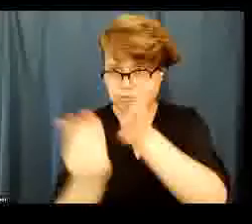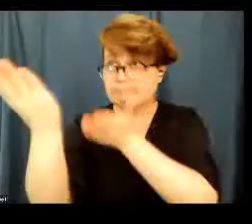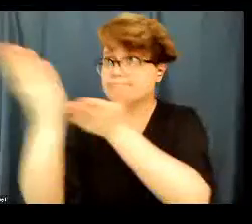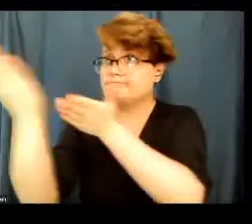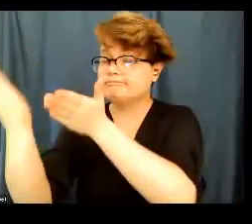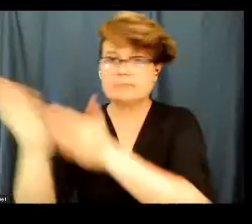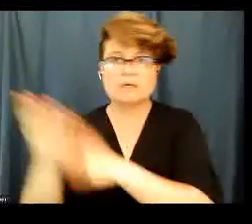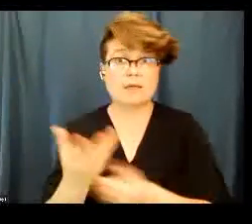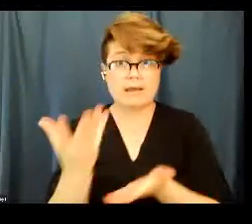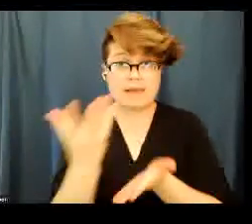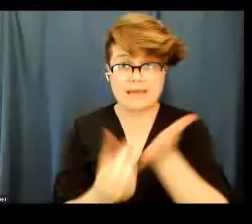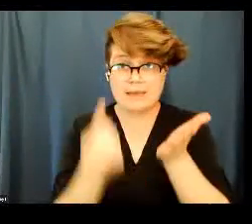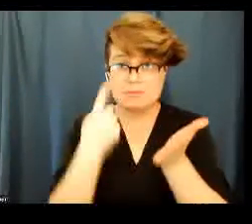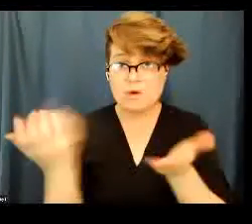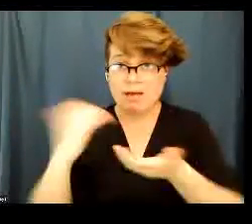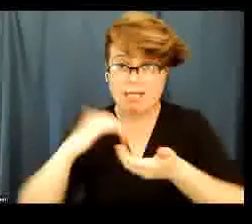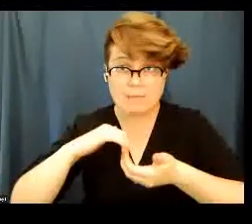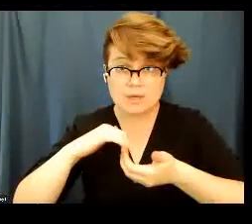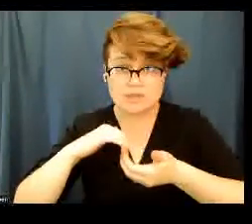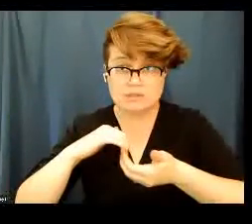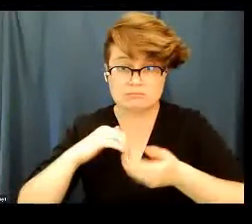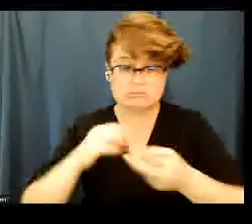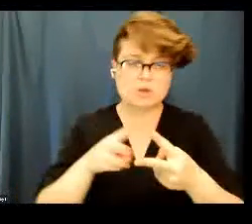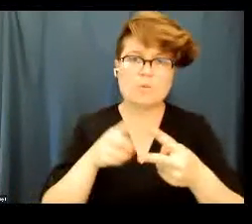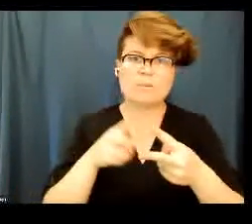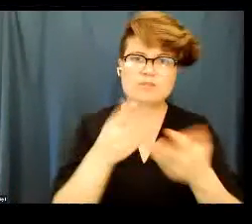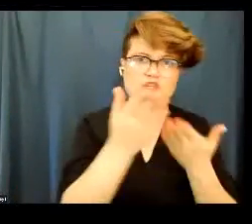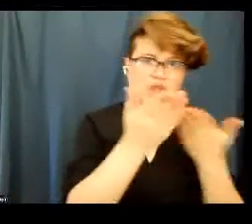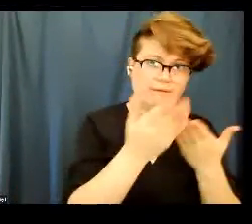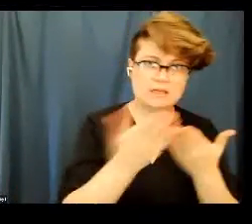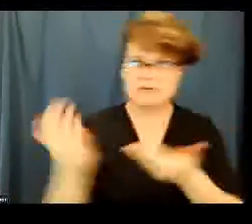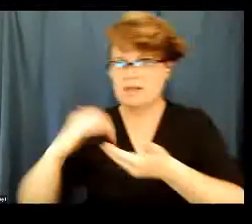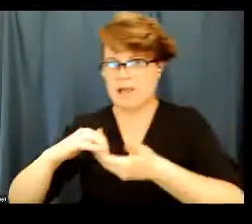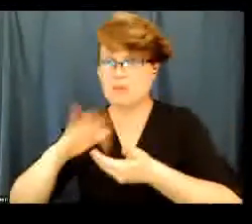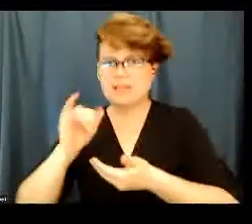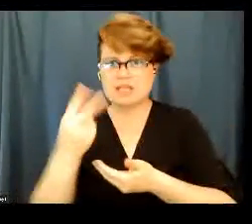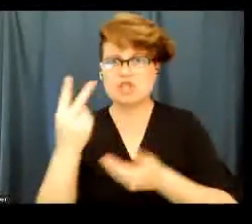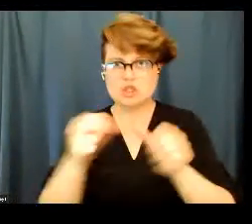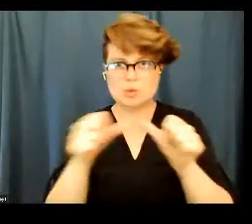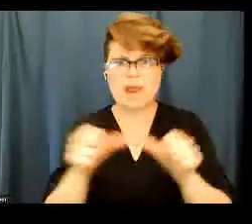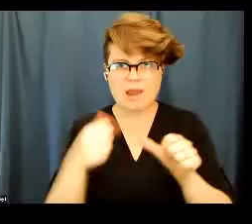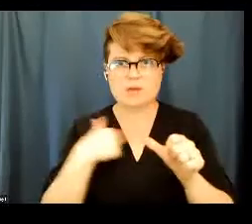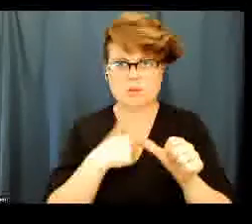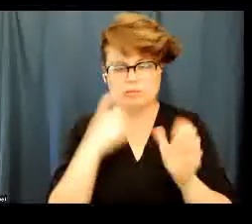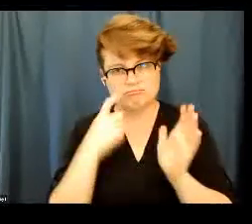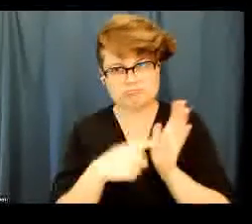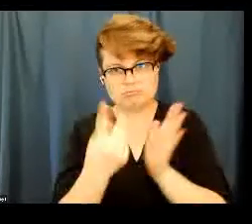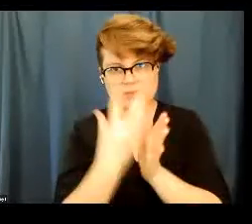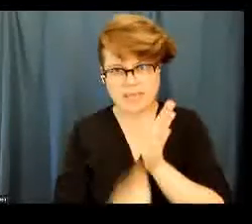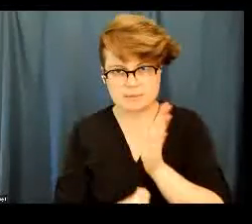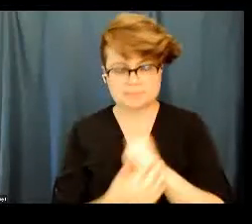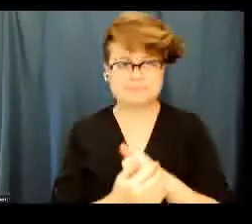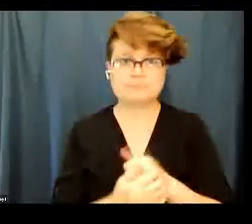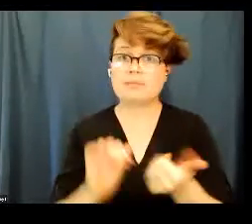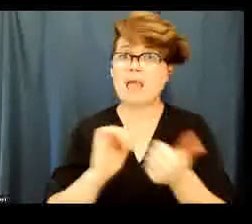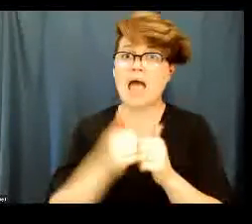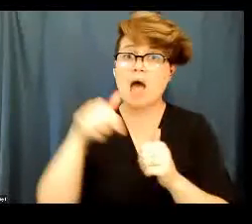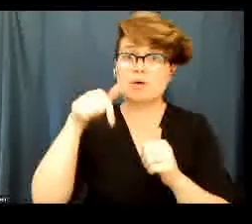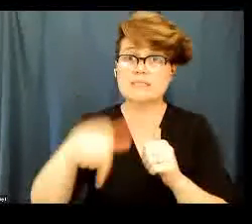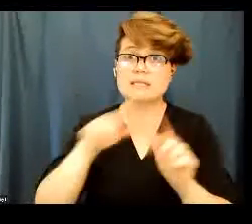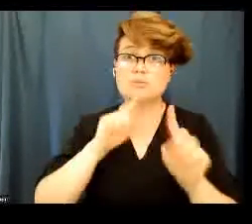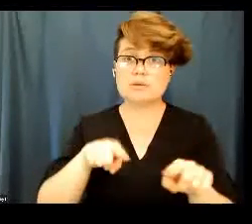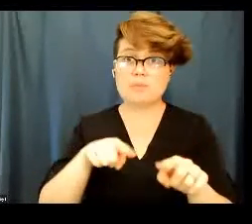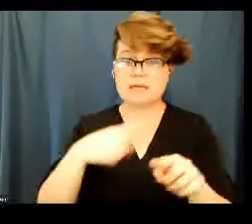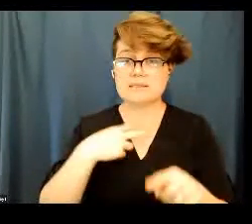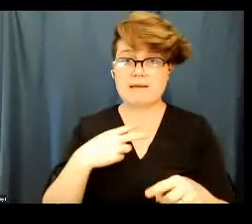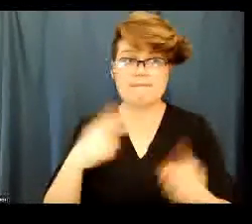probably the two areas we're going to be identifying gaps in. How is this response victim-centered, trauma-informed, and through